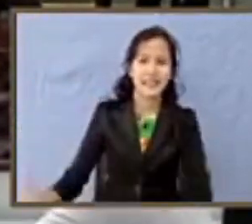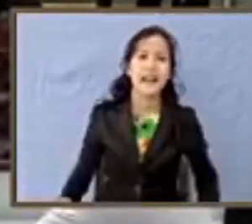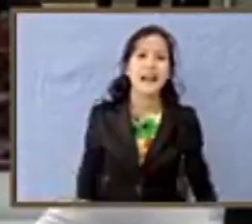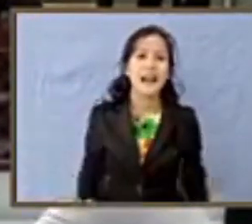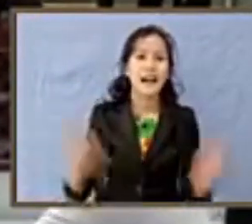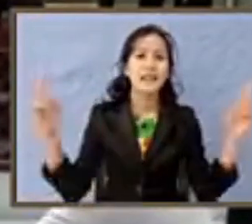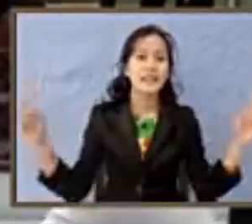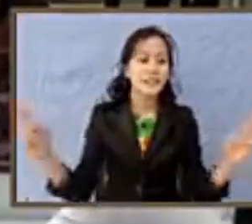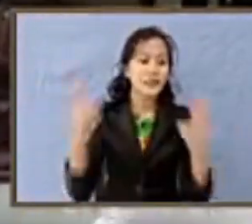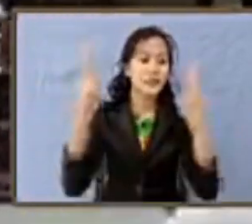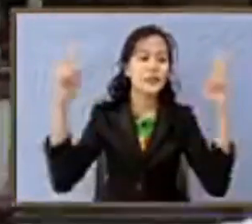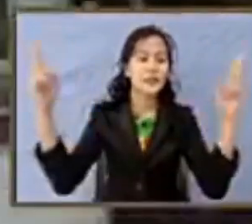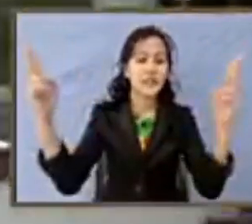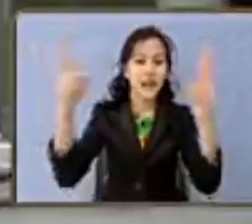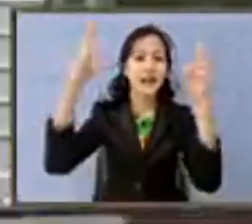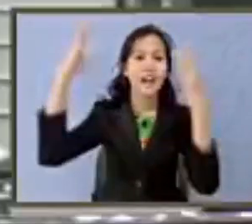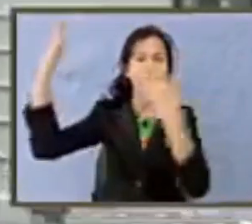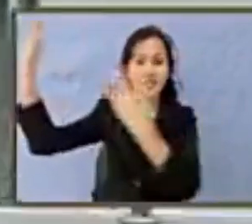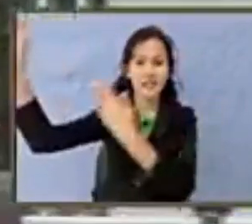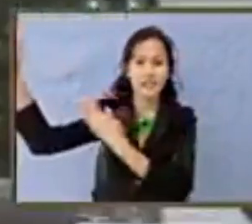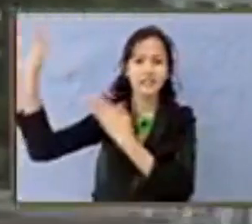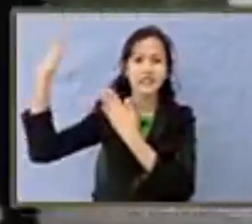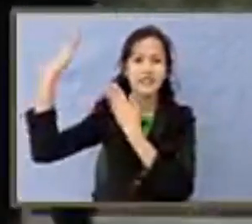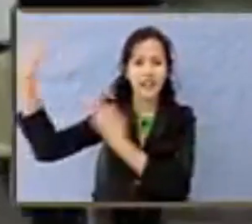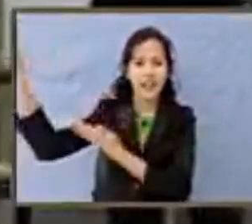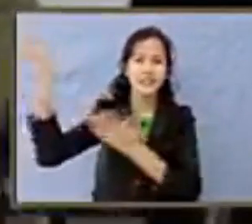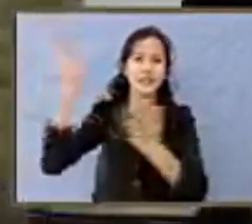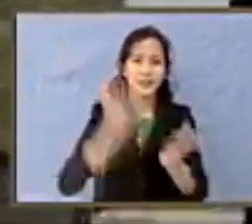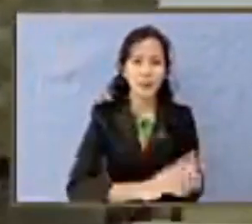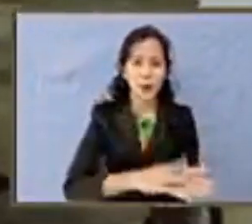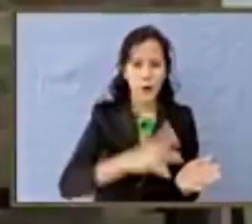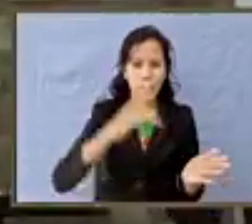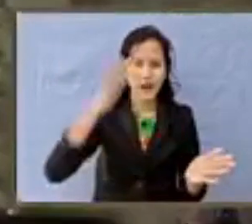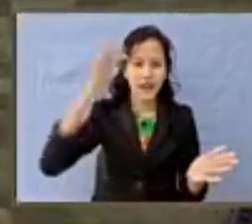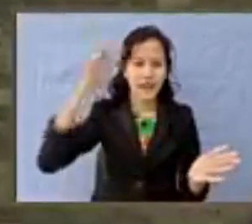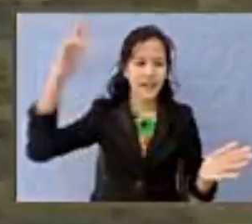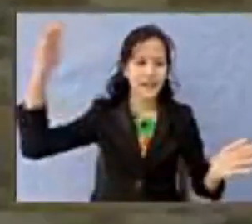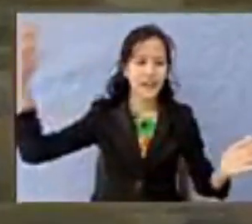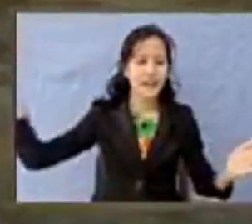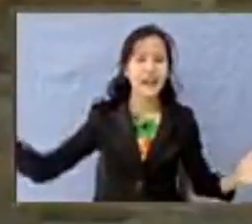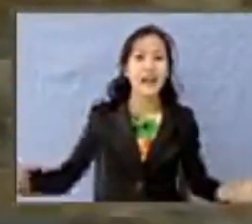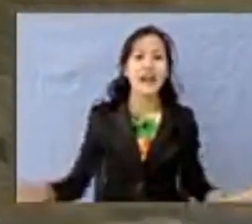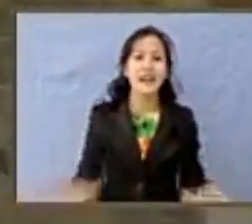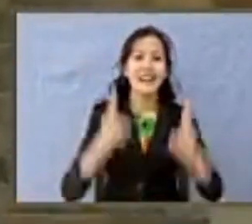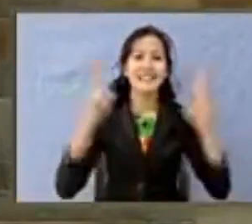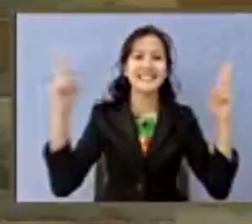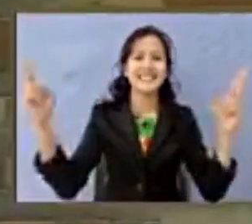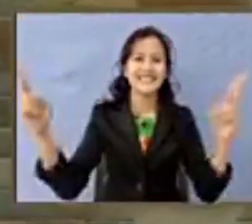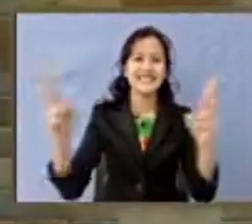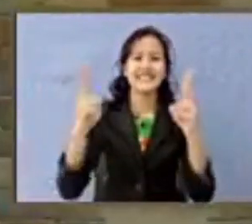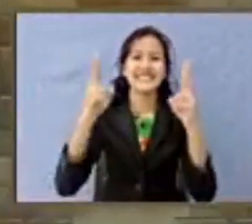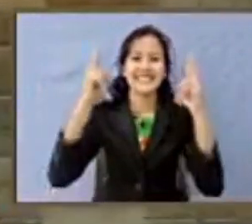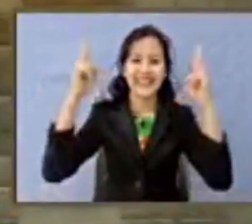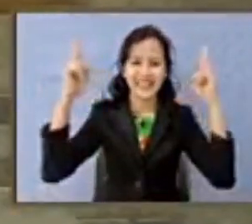above. Hallelujah, thine the glory.